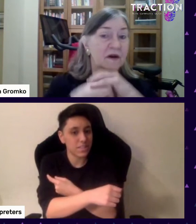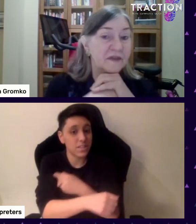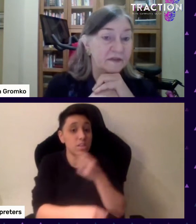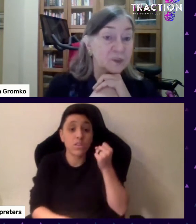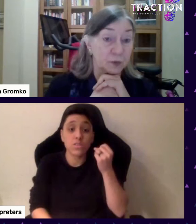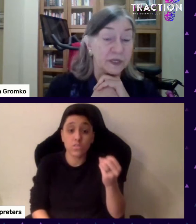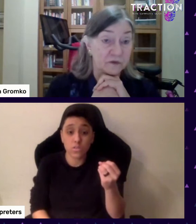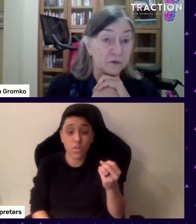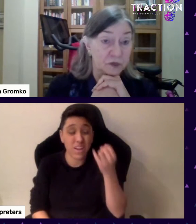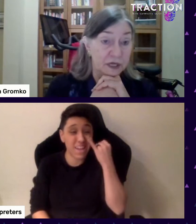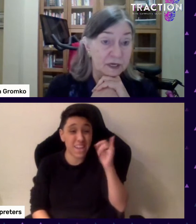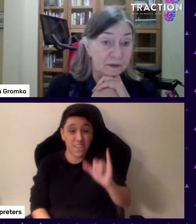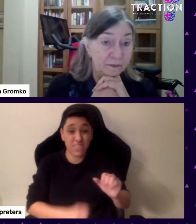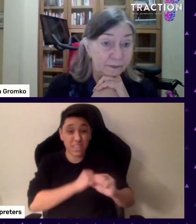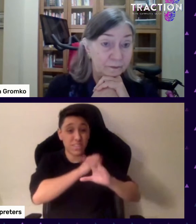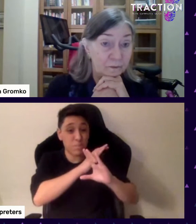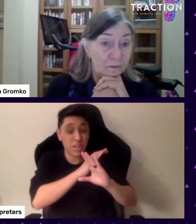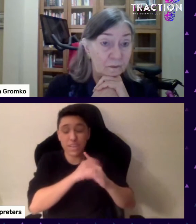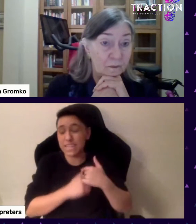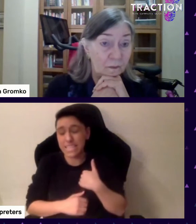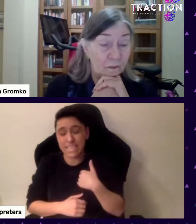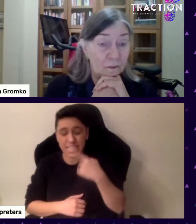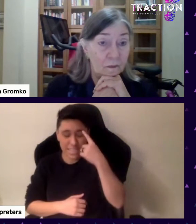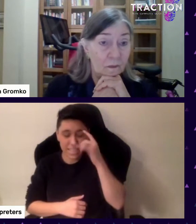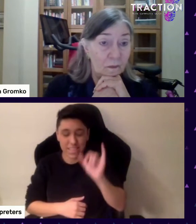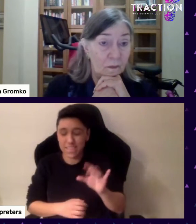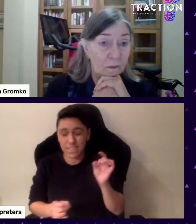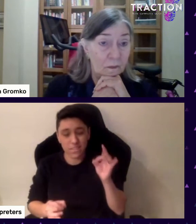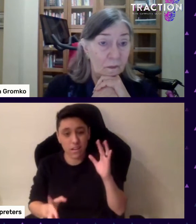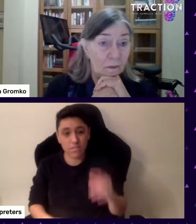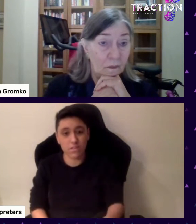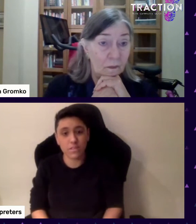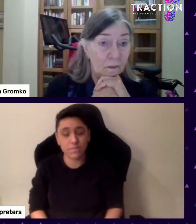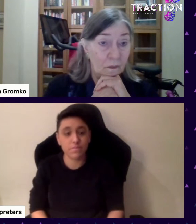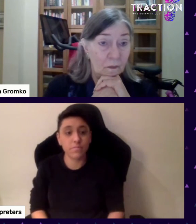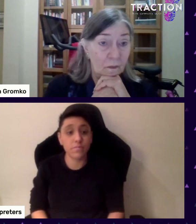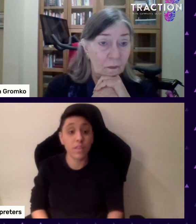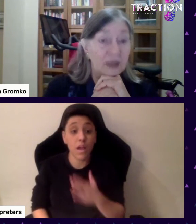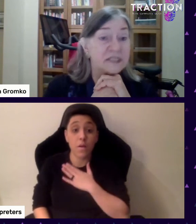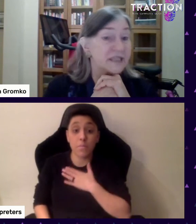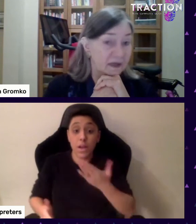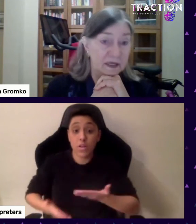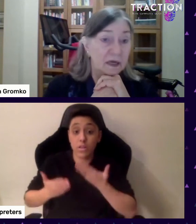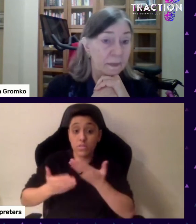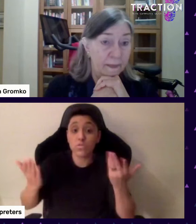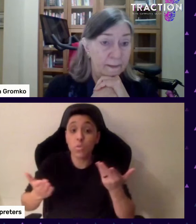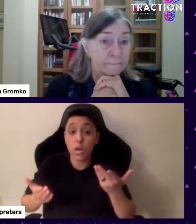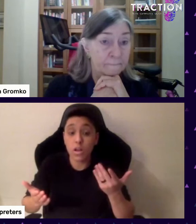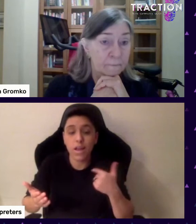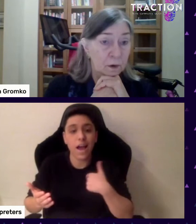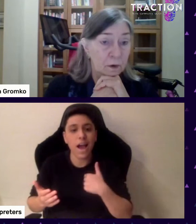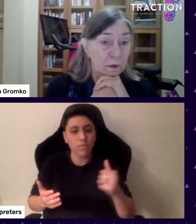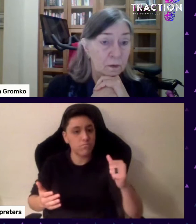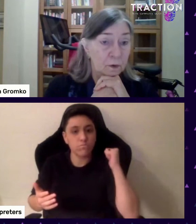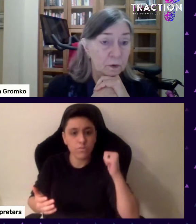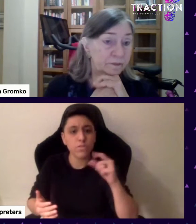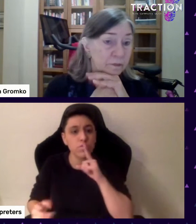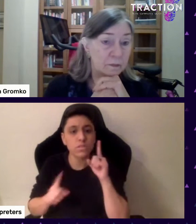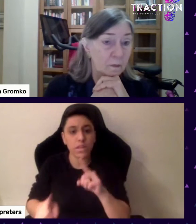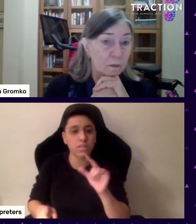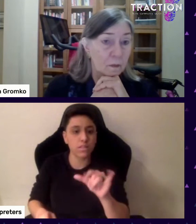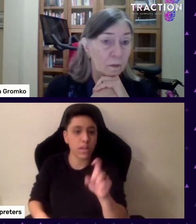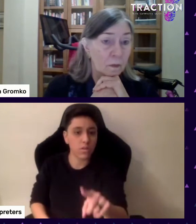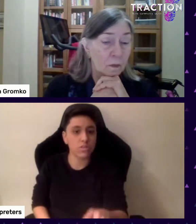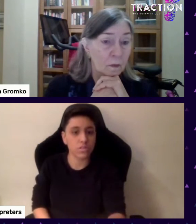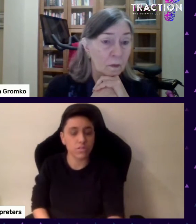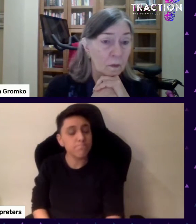a barrier, I think that that's really unfortunate. My recommendation would just be to refuse to answer that question if you're not Exactly. comfortable with it. Yeah. Right. Well, and to